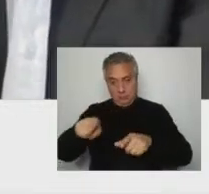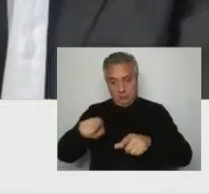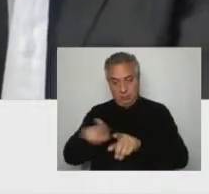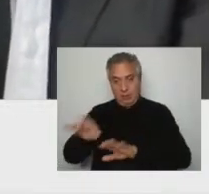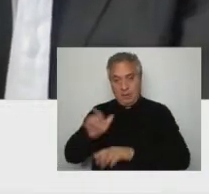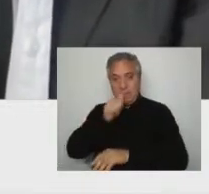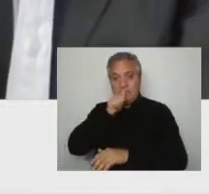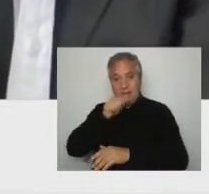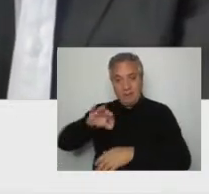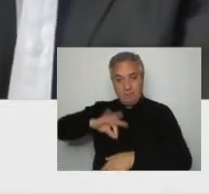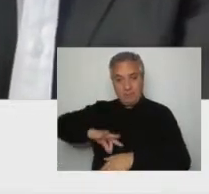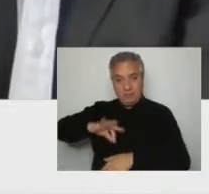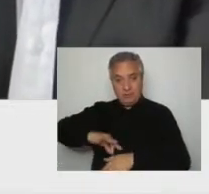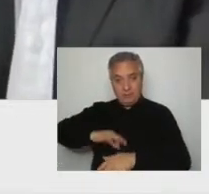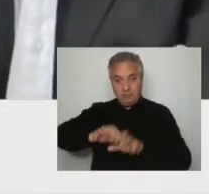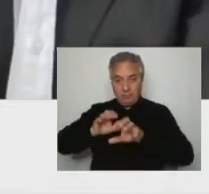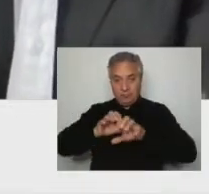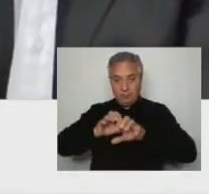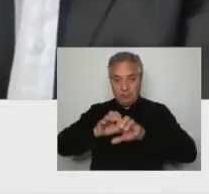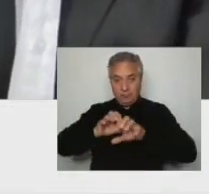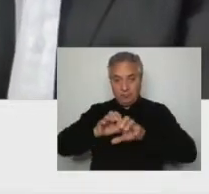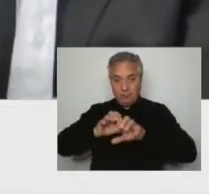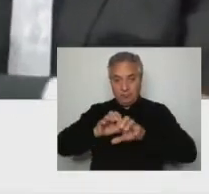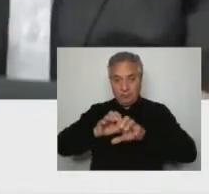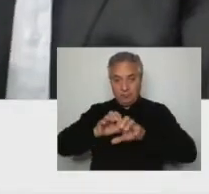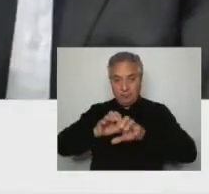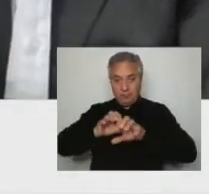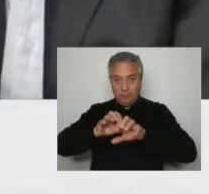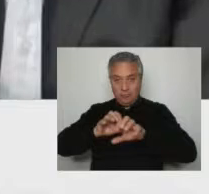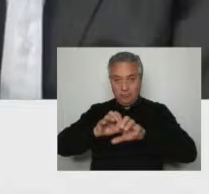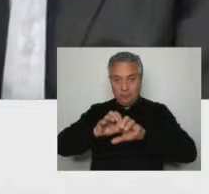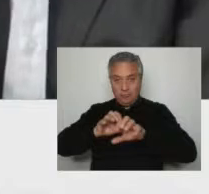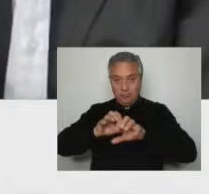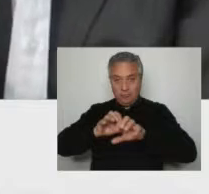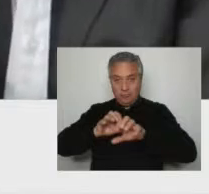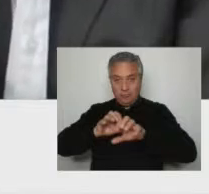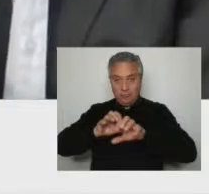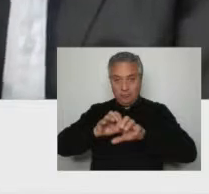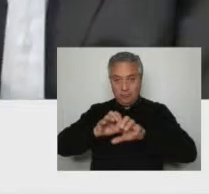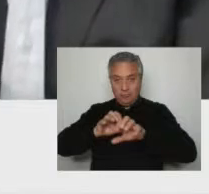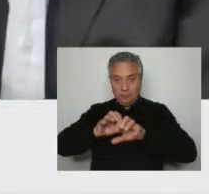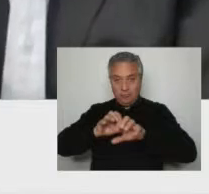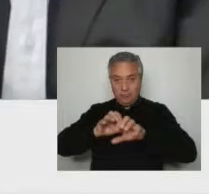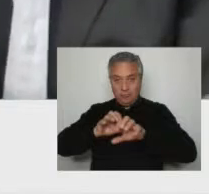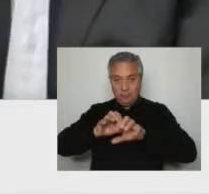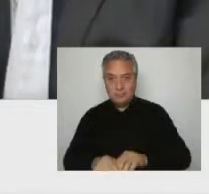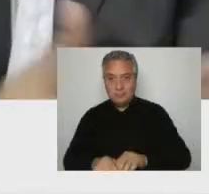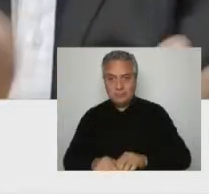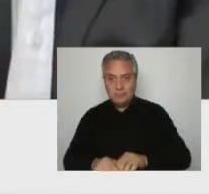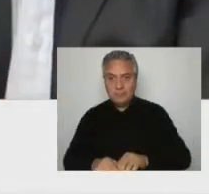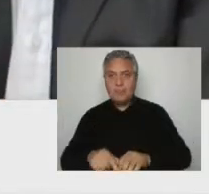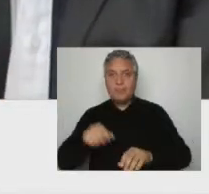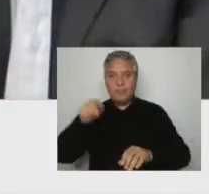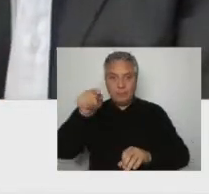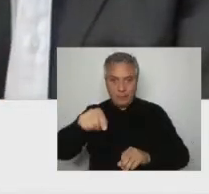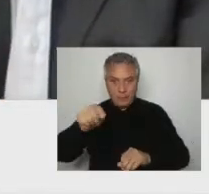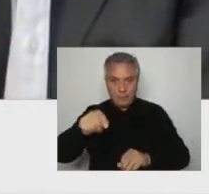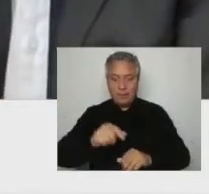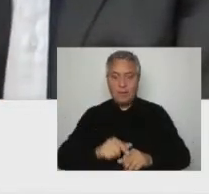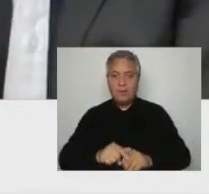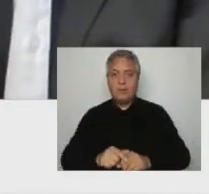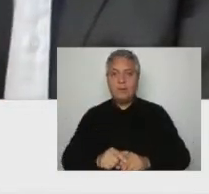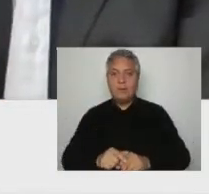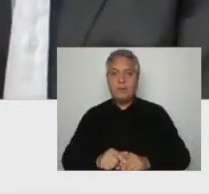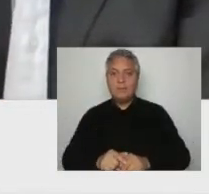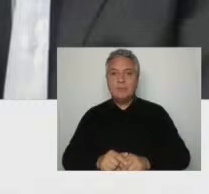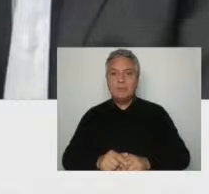corresponds to a third of the people actually in the system. You can see information from the ONP. You can see the low level